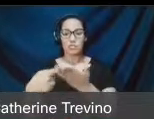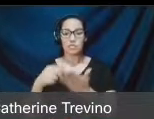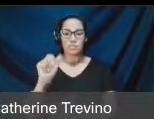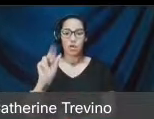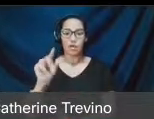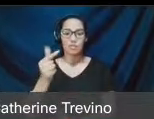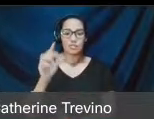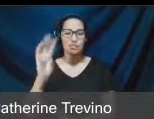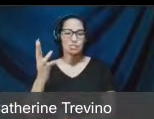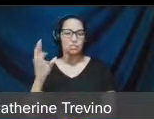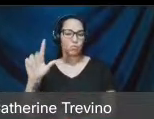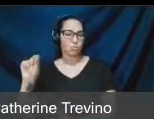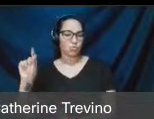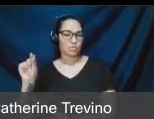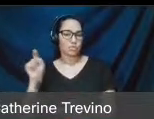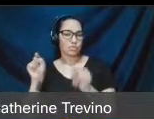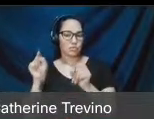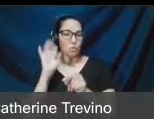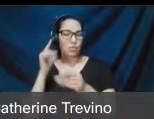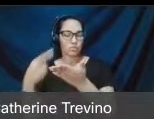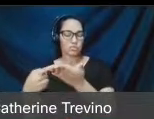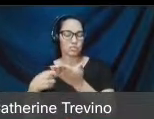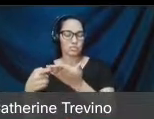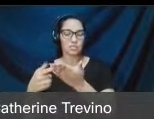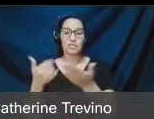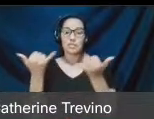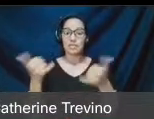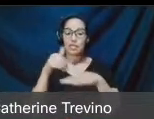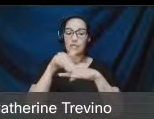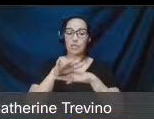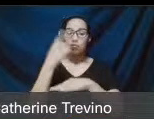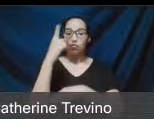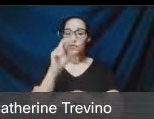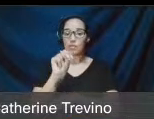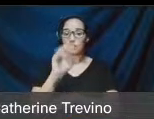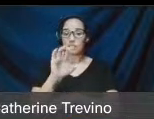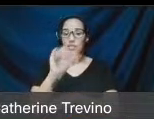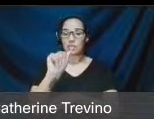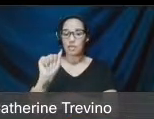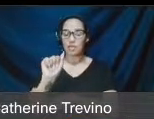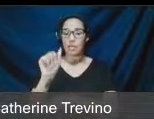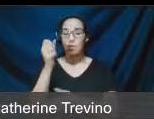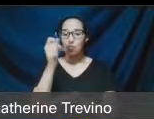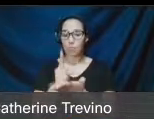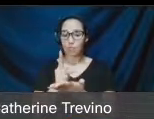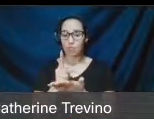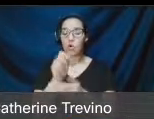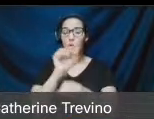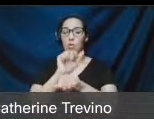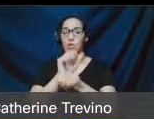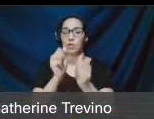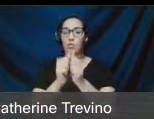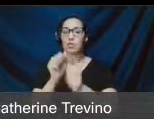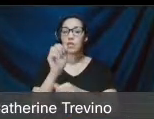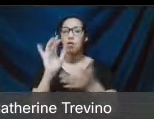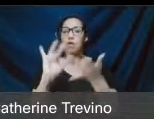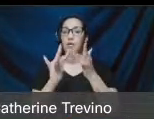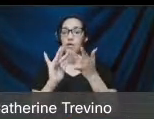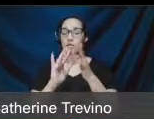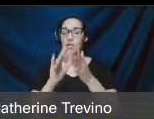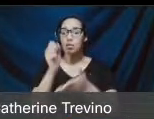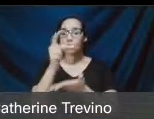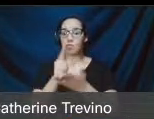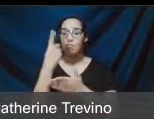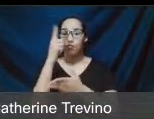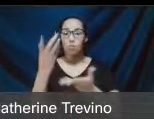20th. All courses presented tonight will be submitted for NCA approval. We are working with our online curriculum provider on some recommendations